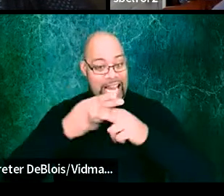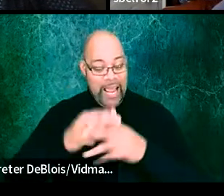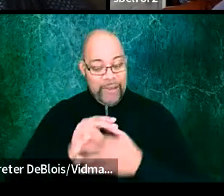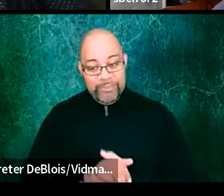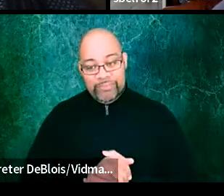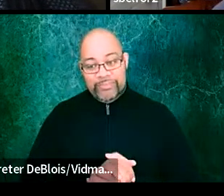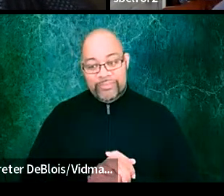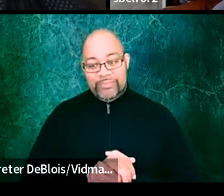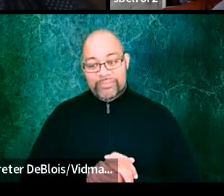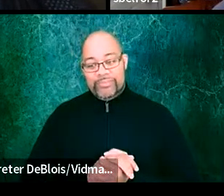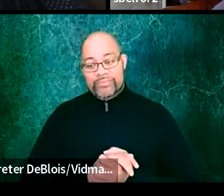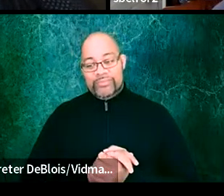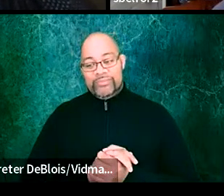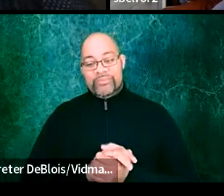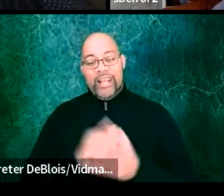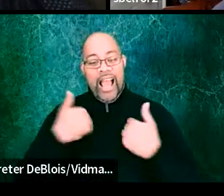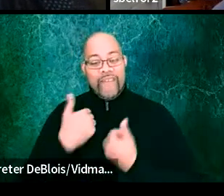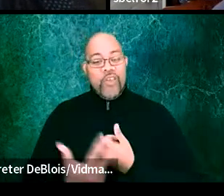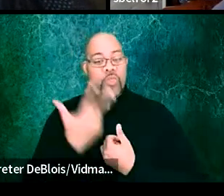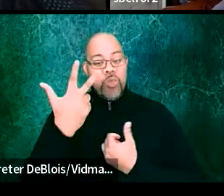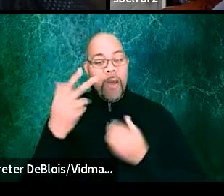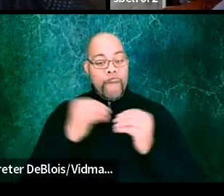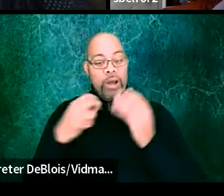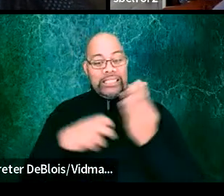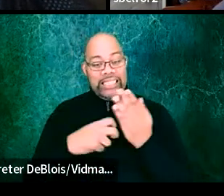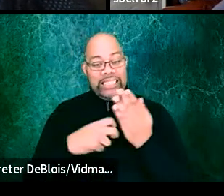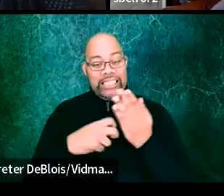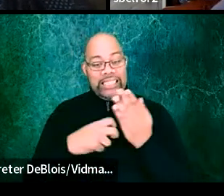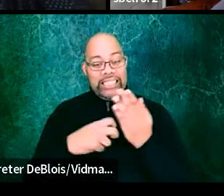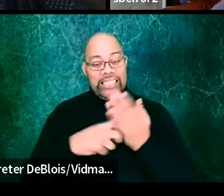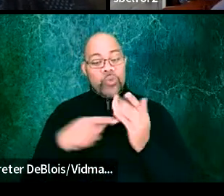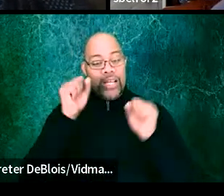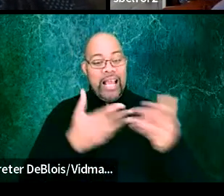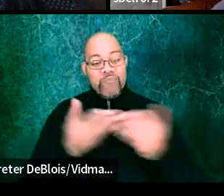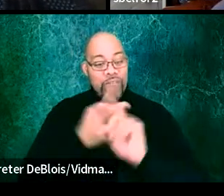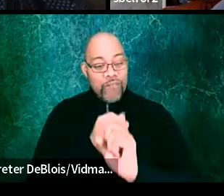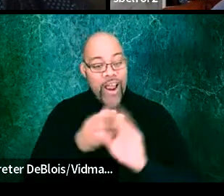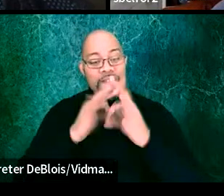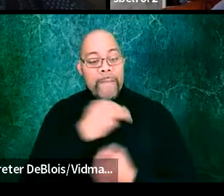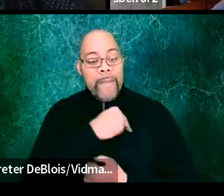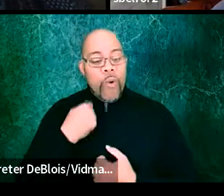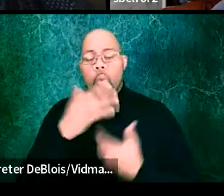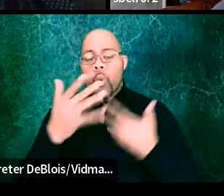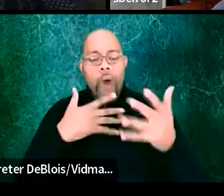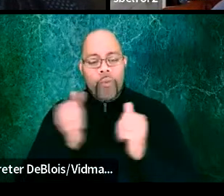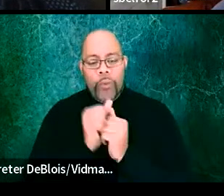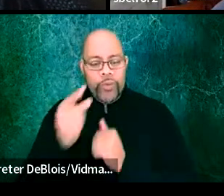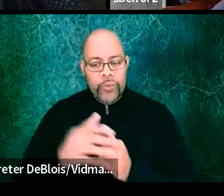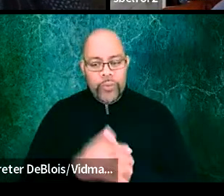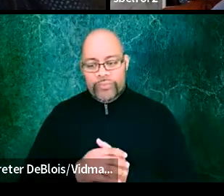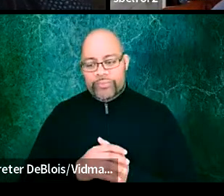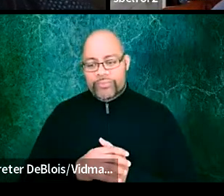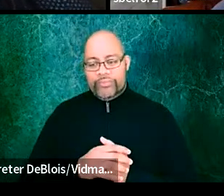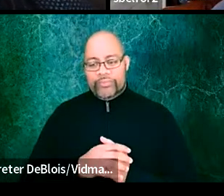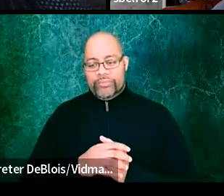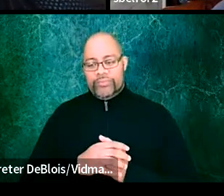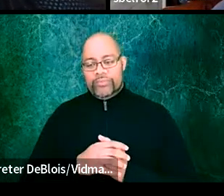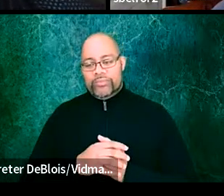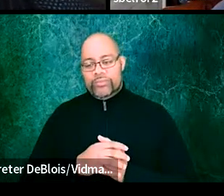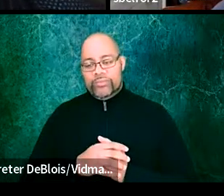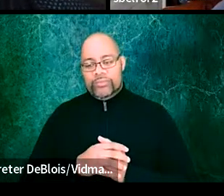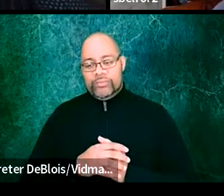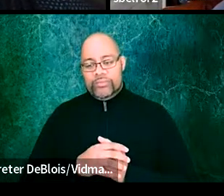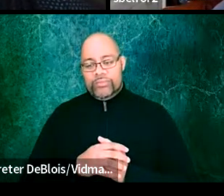names. I've got 3 more tickets so that you can take a friend, a family member, or whomever with you.